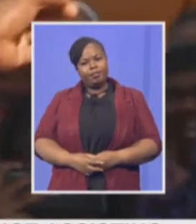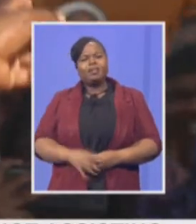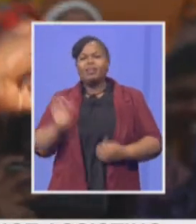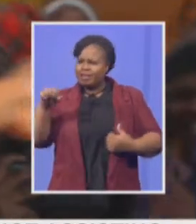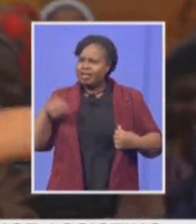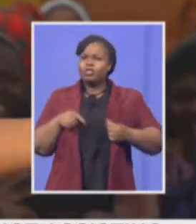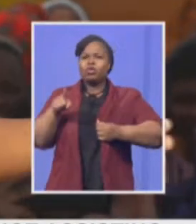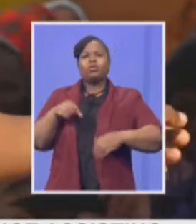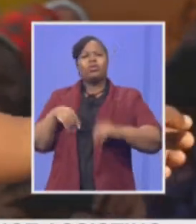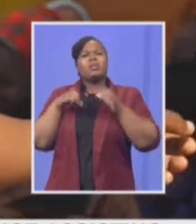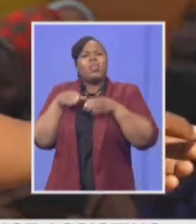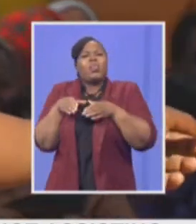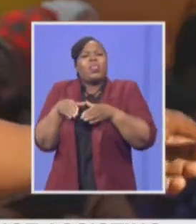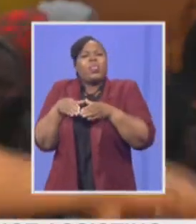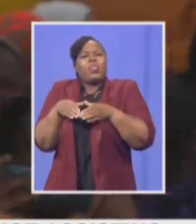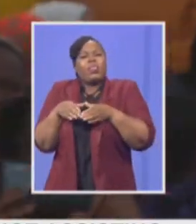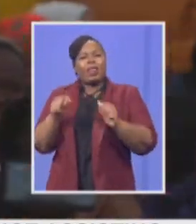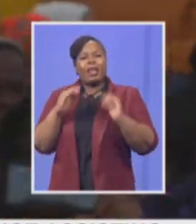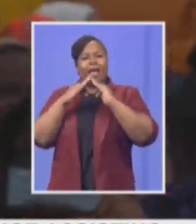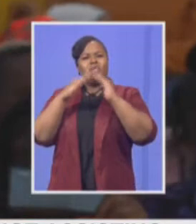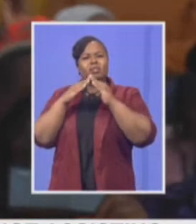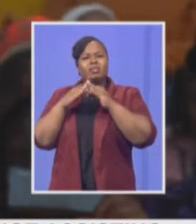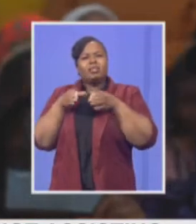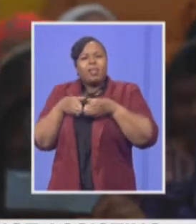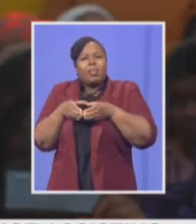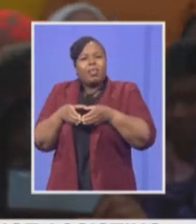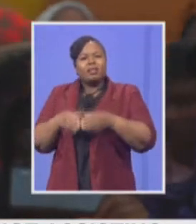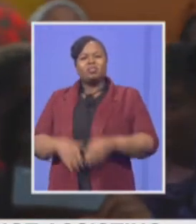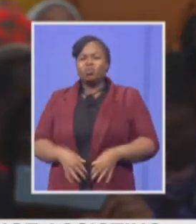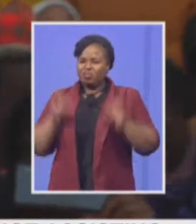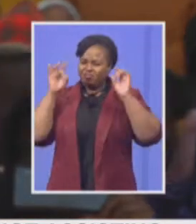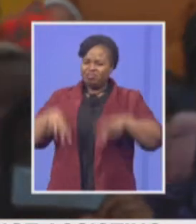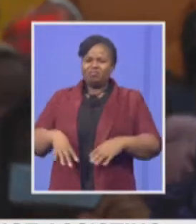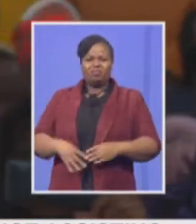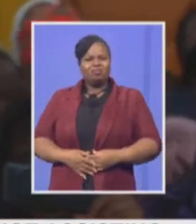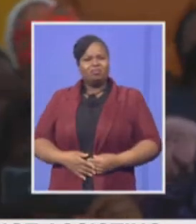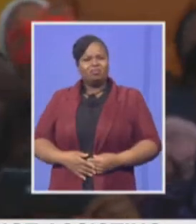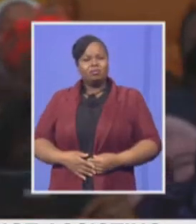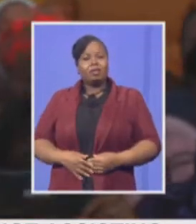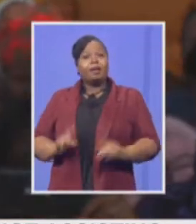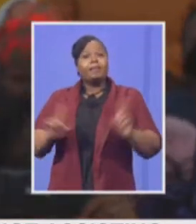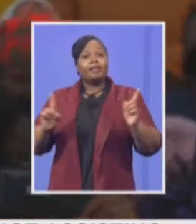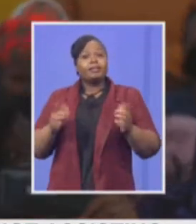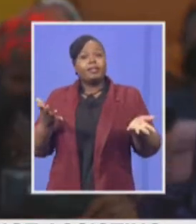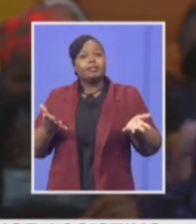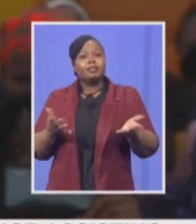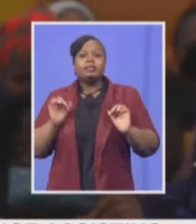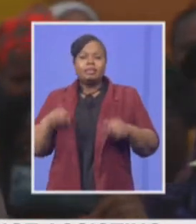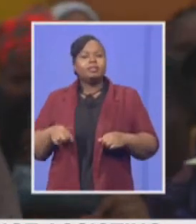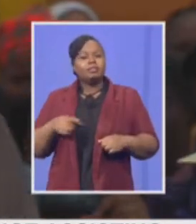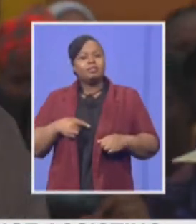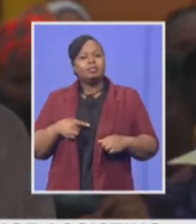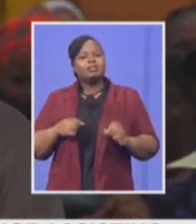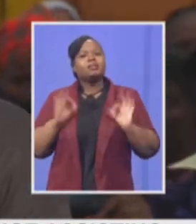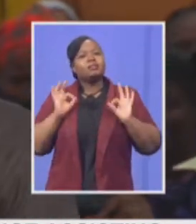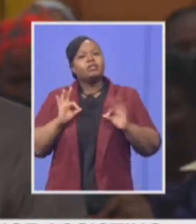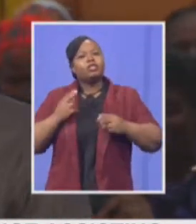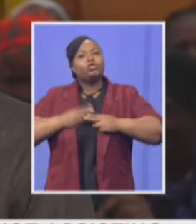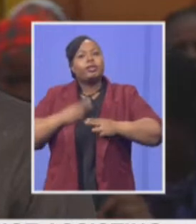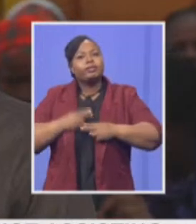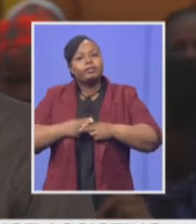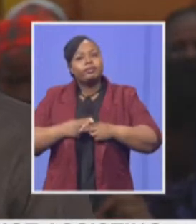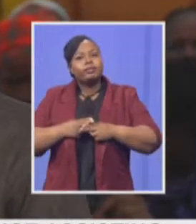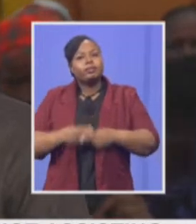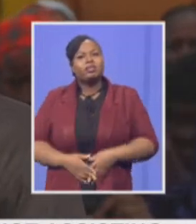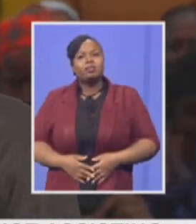Izindlu sayincama. Izindlu sizincamile izindlu. But at least decent toilets. Those